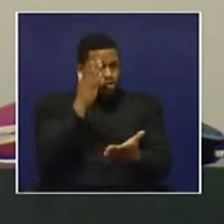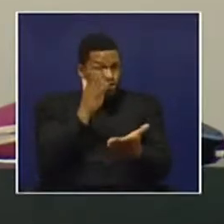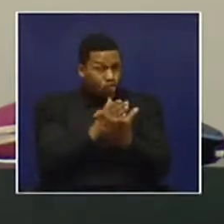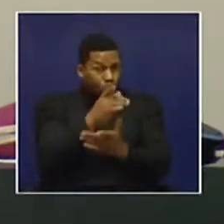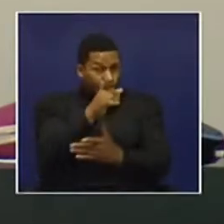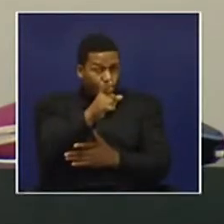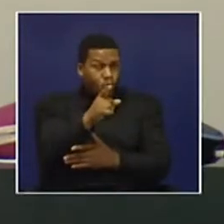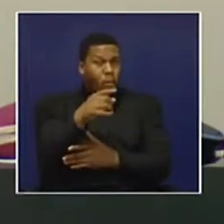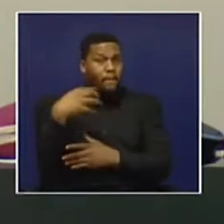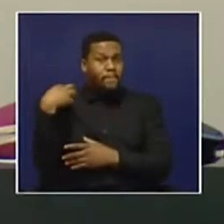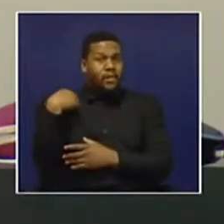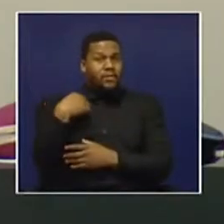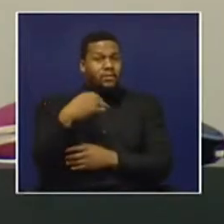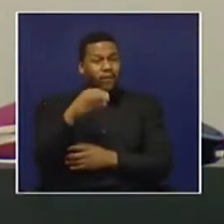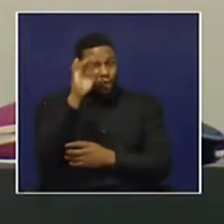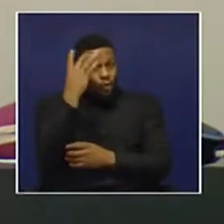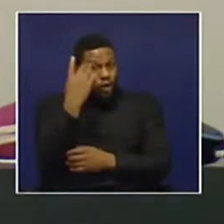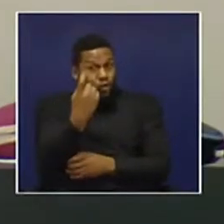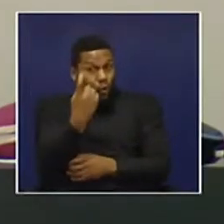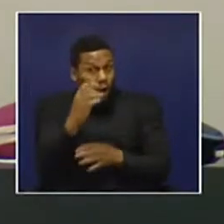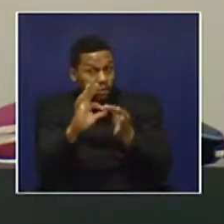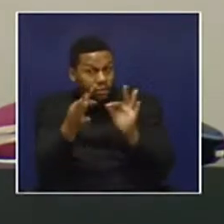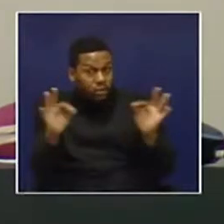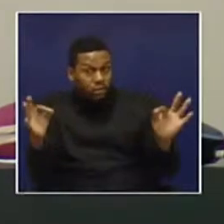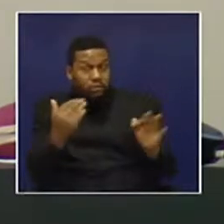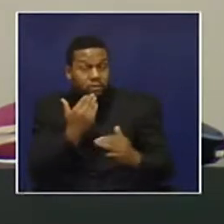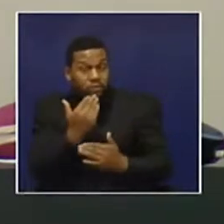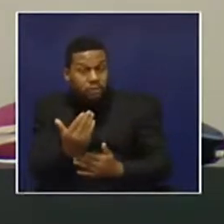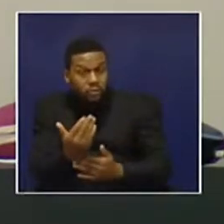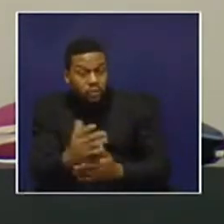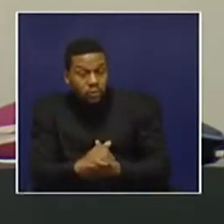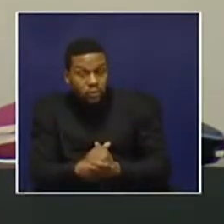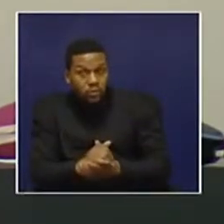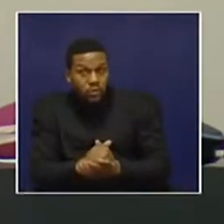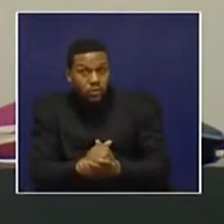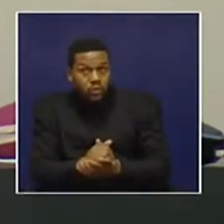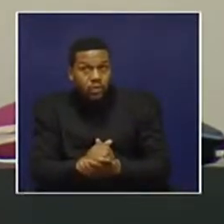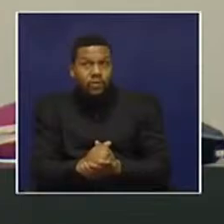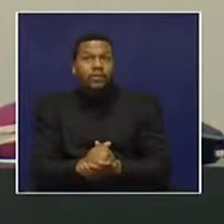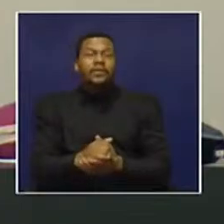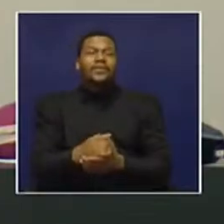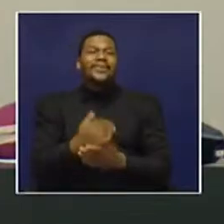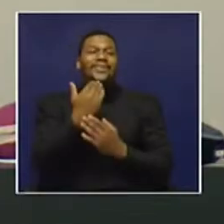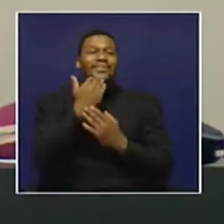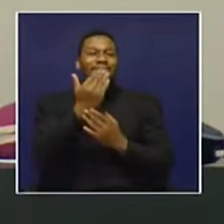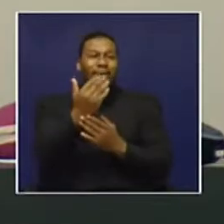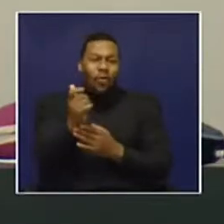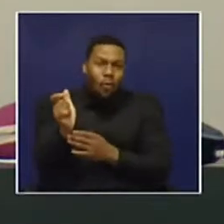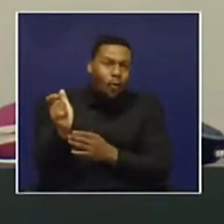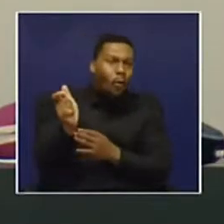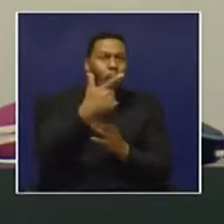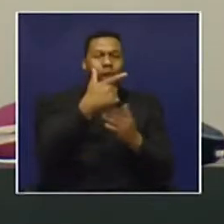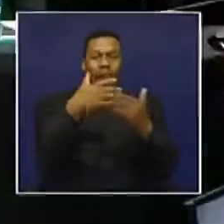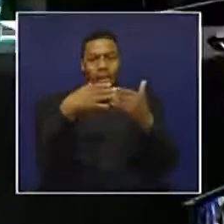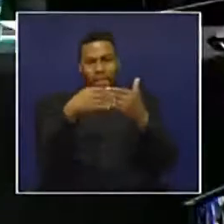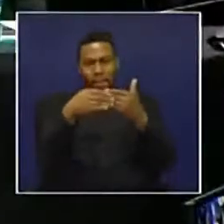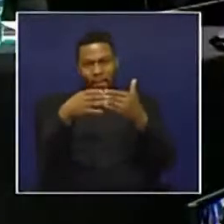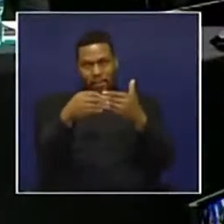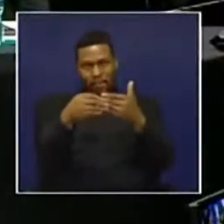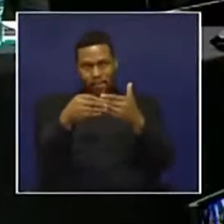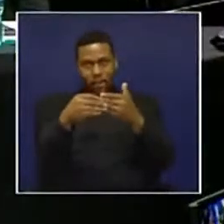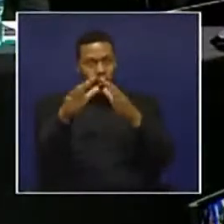thanking people. I want to thank all these members of parliament who last